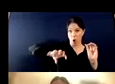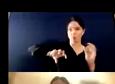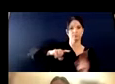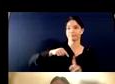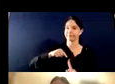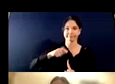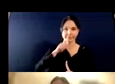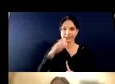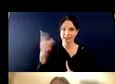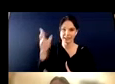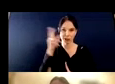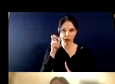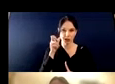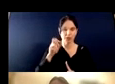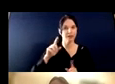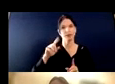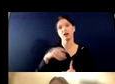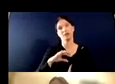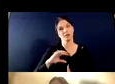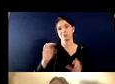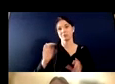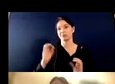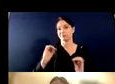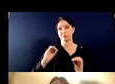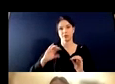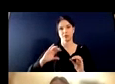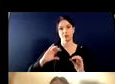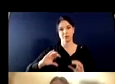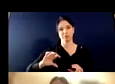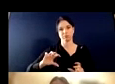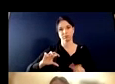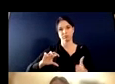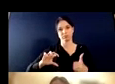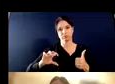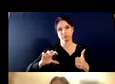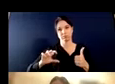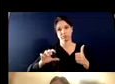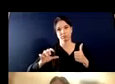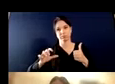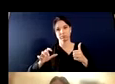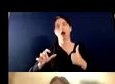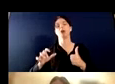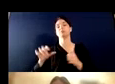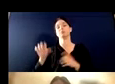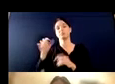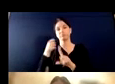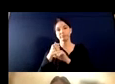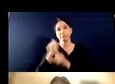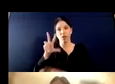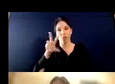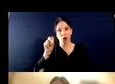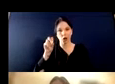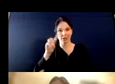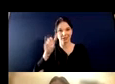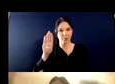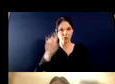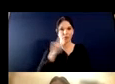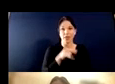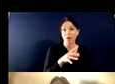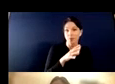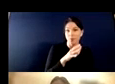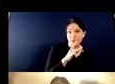the volume was at 30 decibels. This means that all of these sounds here, this whisper,